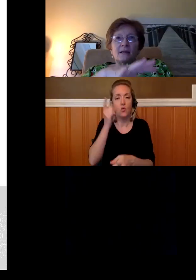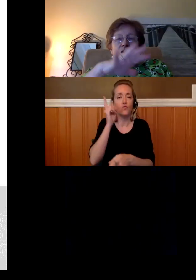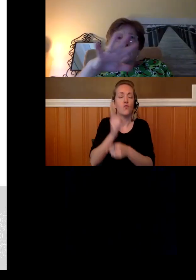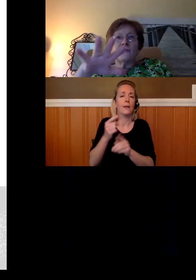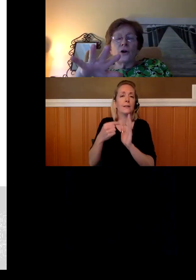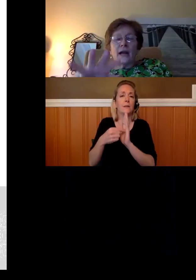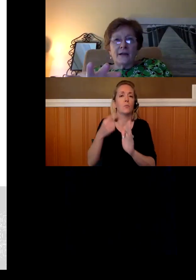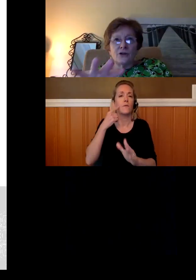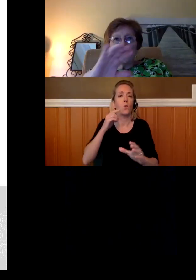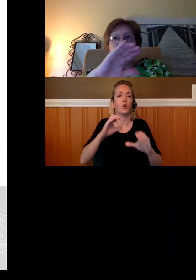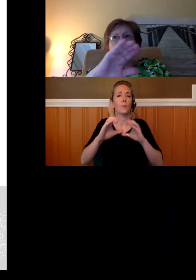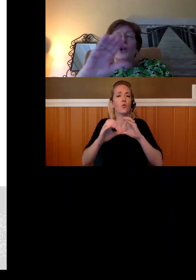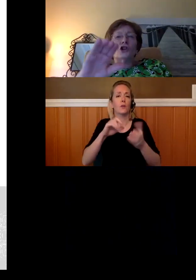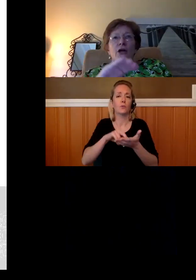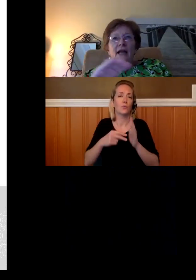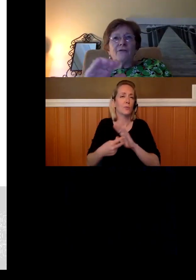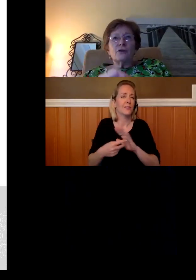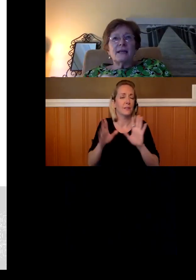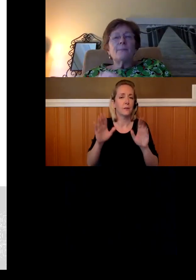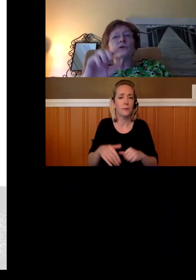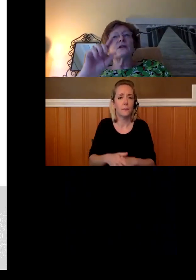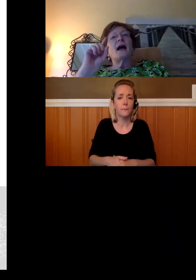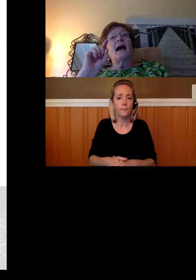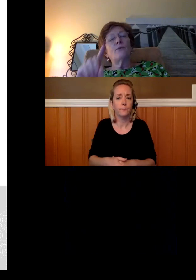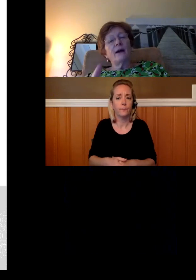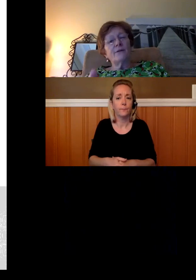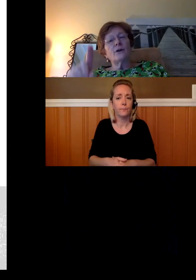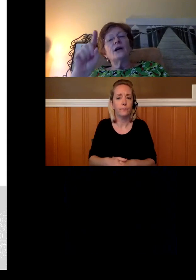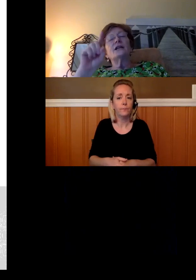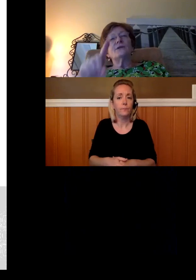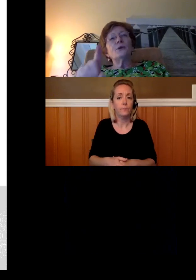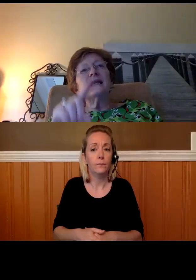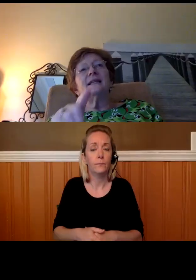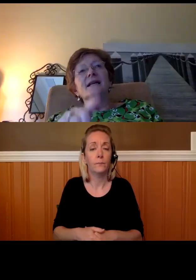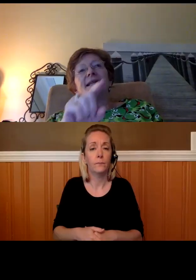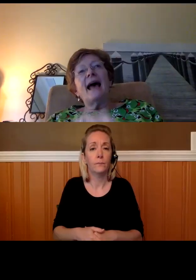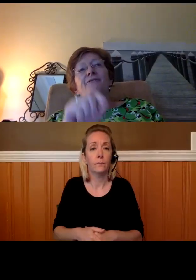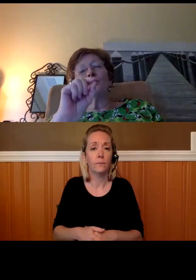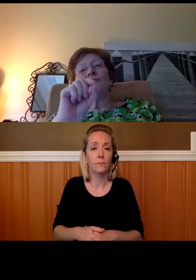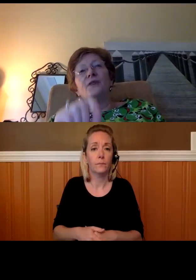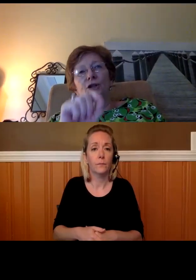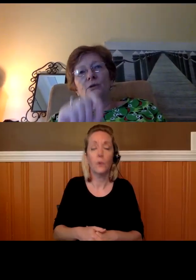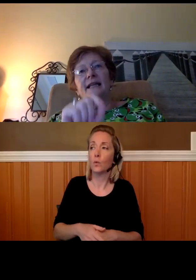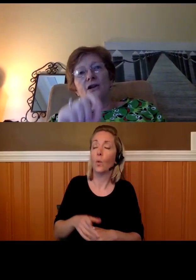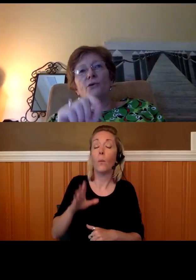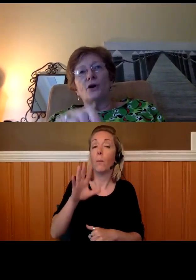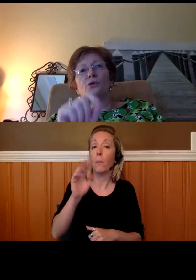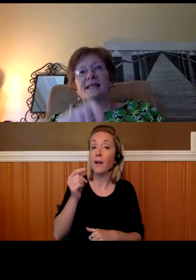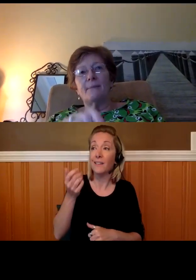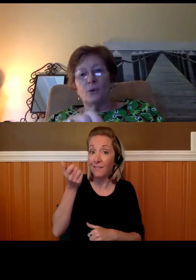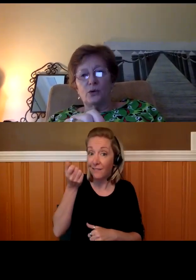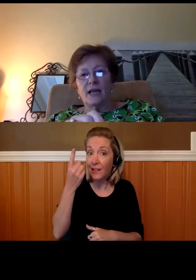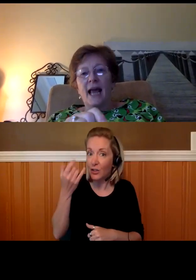energy looking for symbols. However, she really does have to visually know those symbols. And